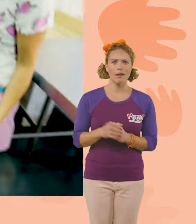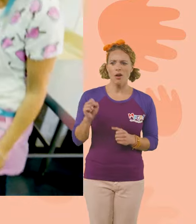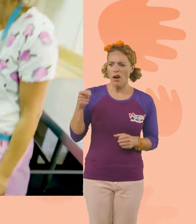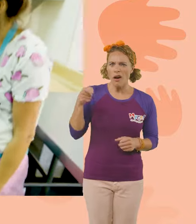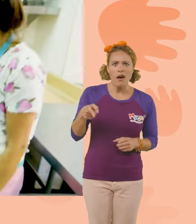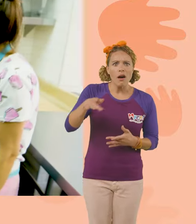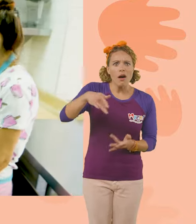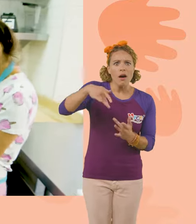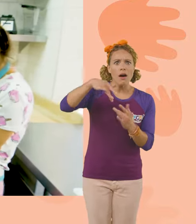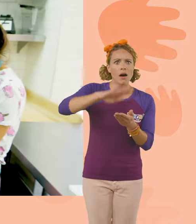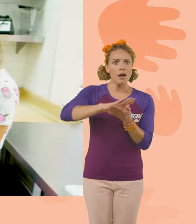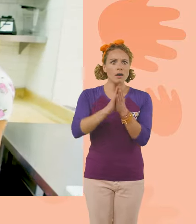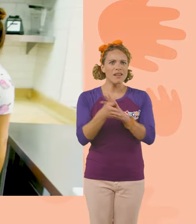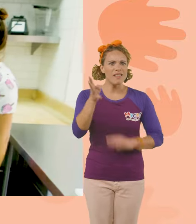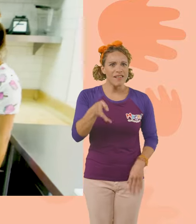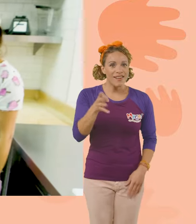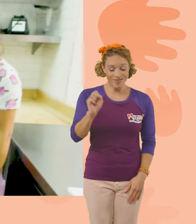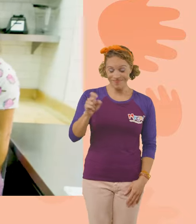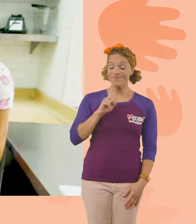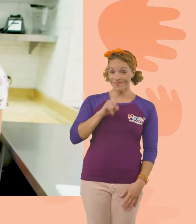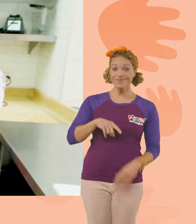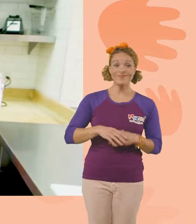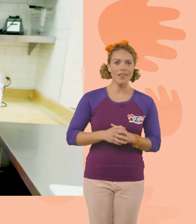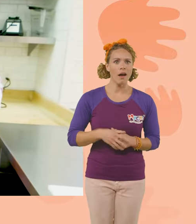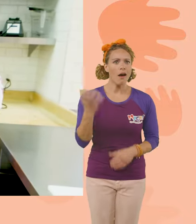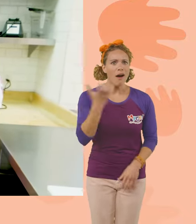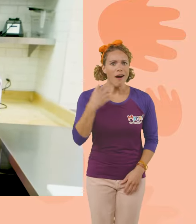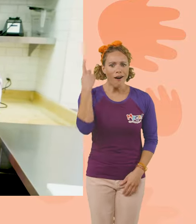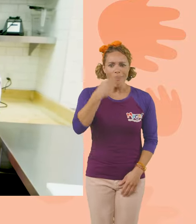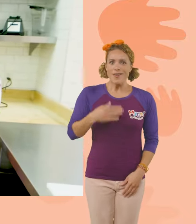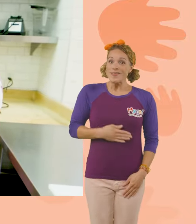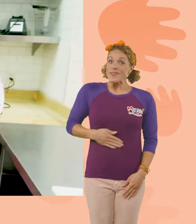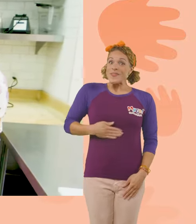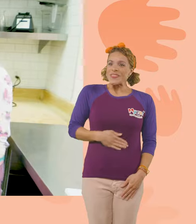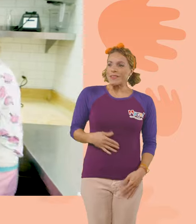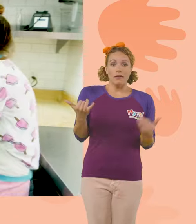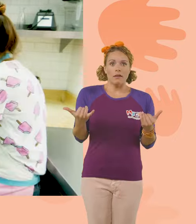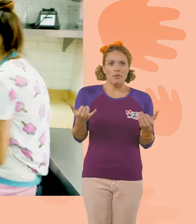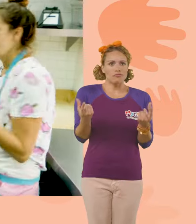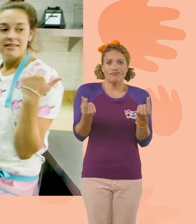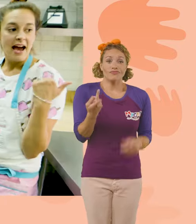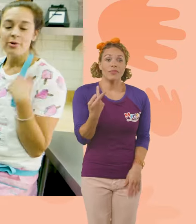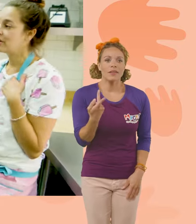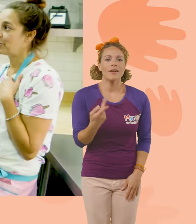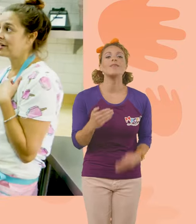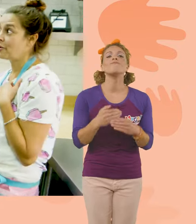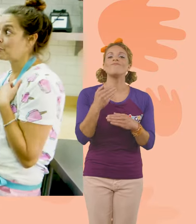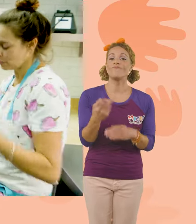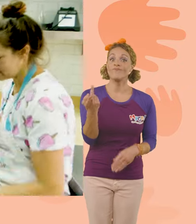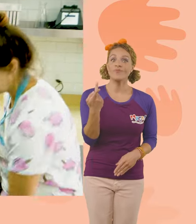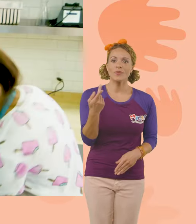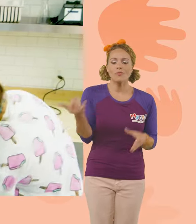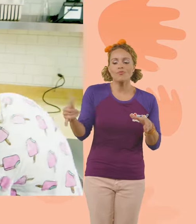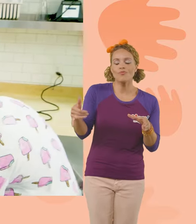So that just blends it up into yes. a liquid? It sure does. Wow, that looks so yummy. Well, now what do we do? Now we're gonna put it in